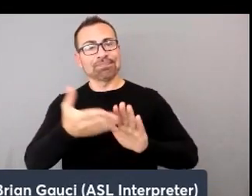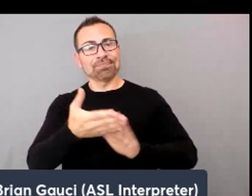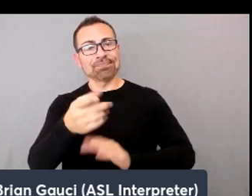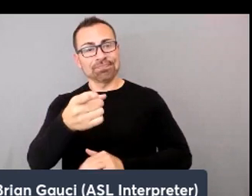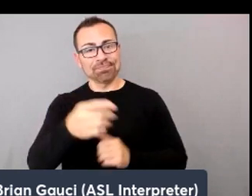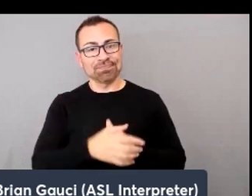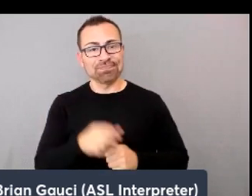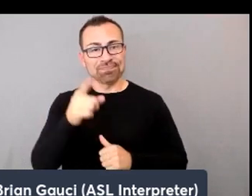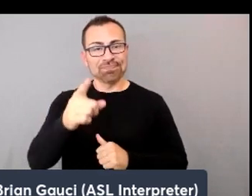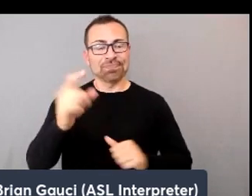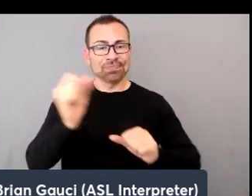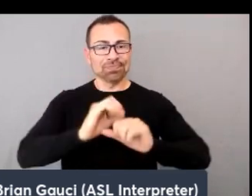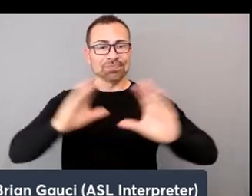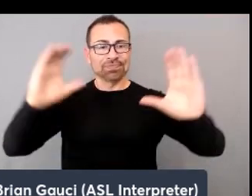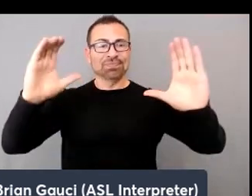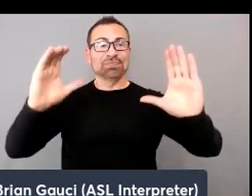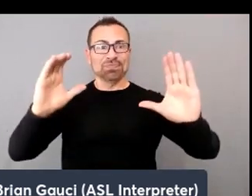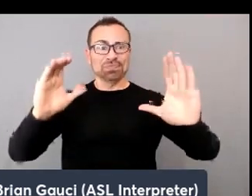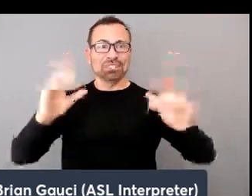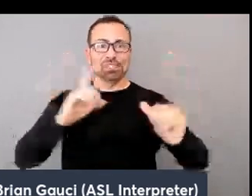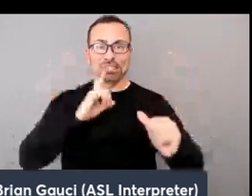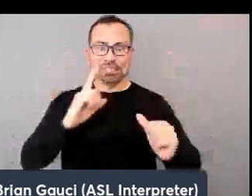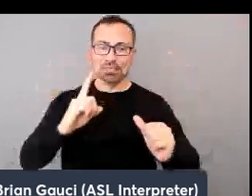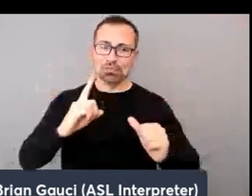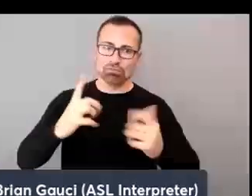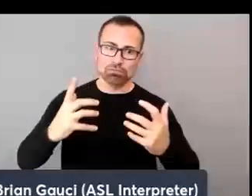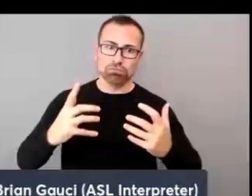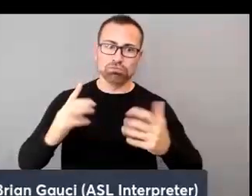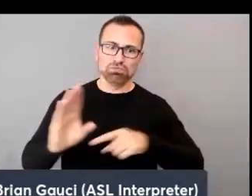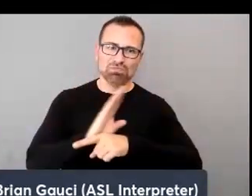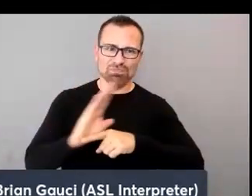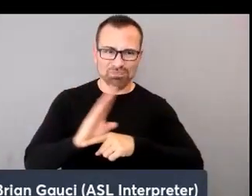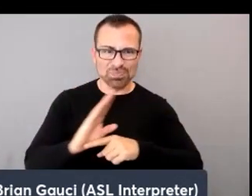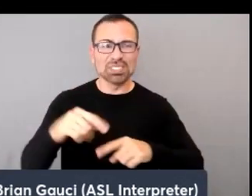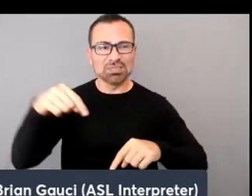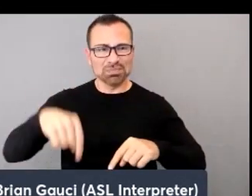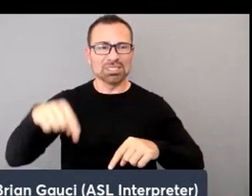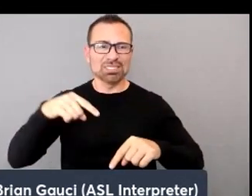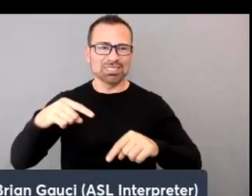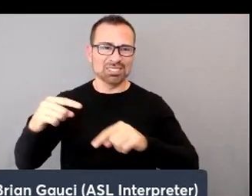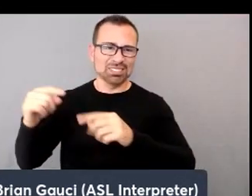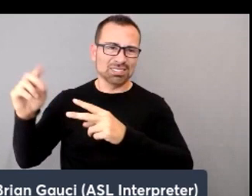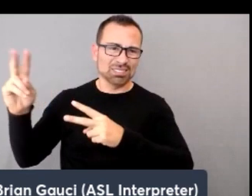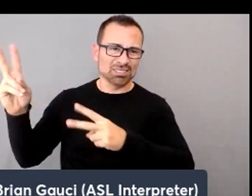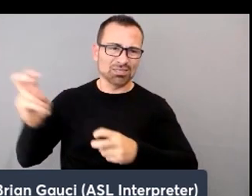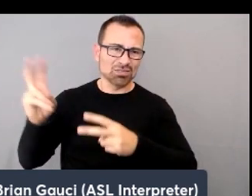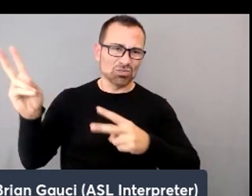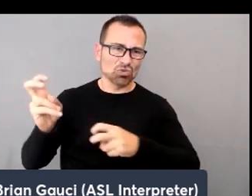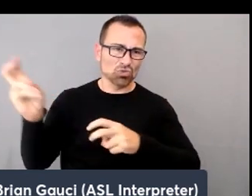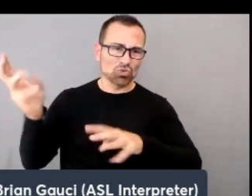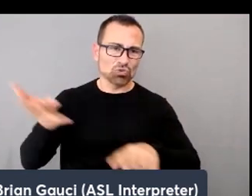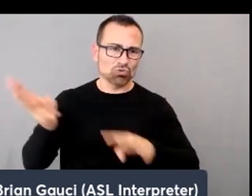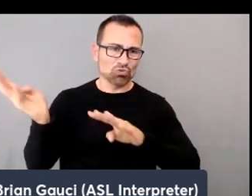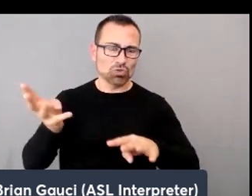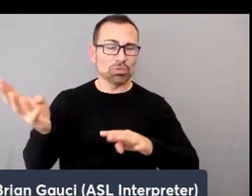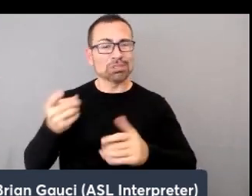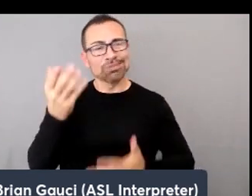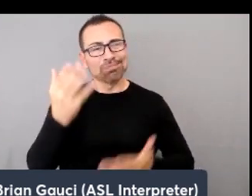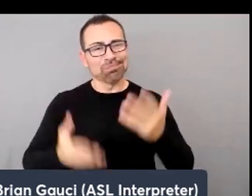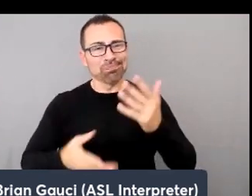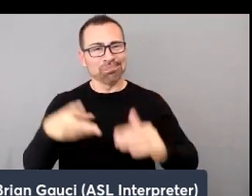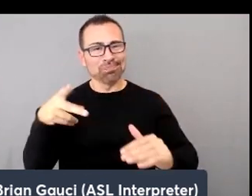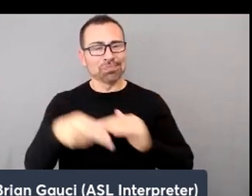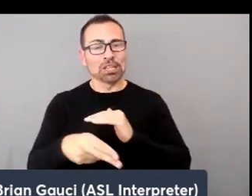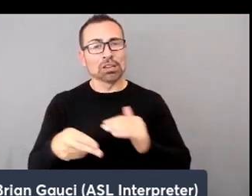we're streaming, which is why I'm a little bit afraid that we're going to cut off. But basically you can see